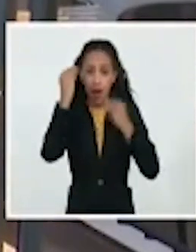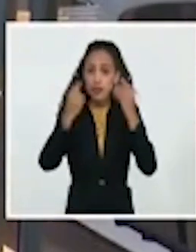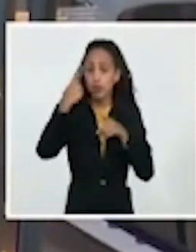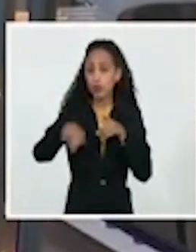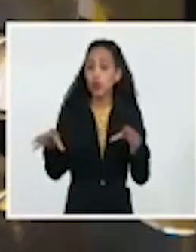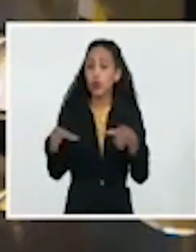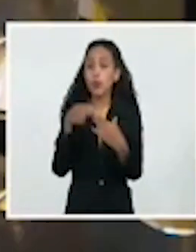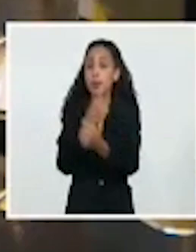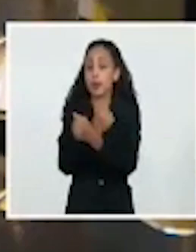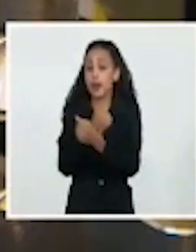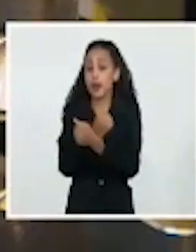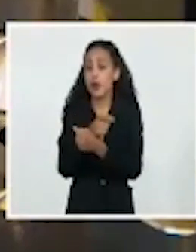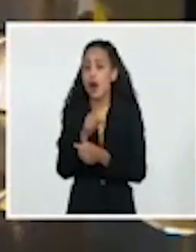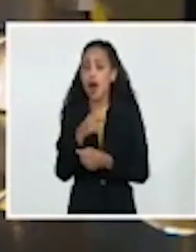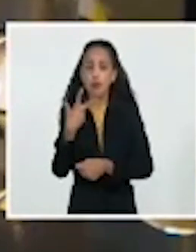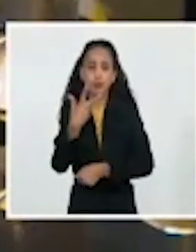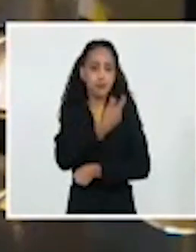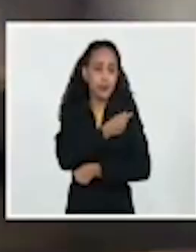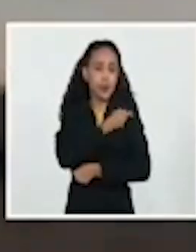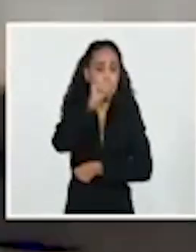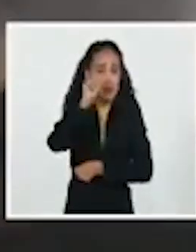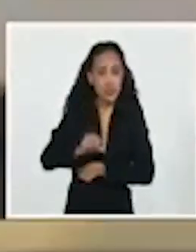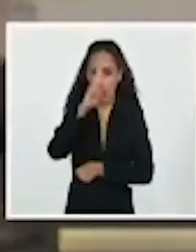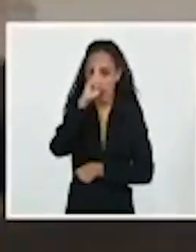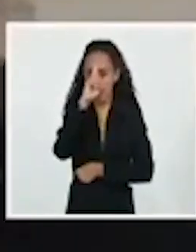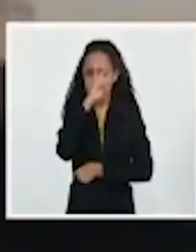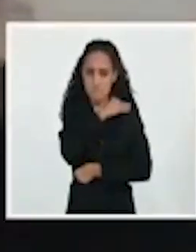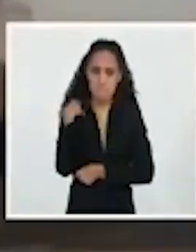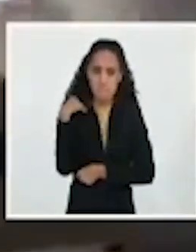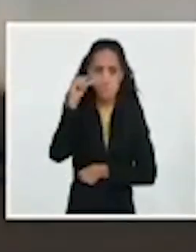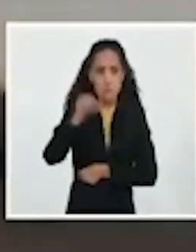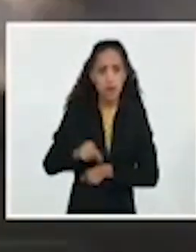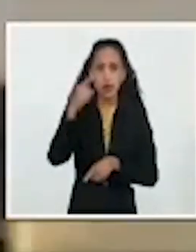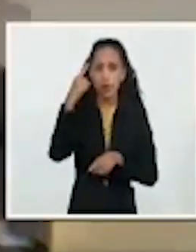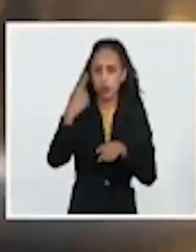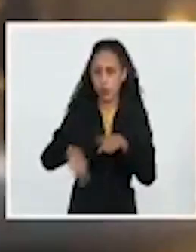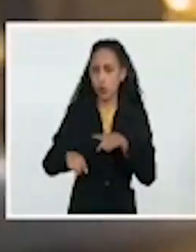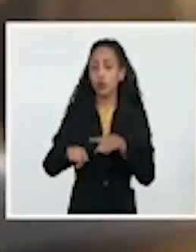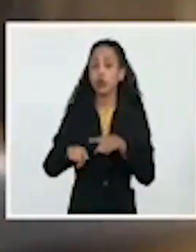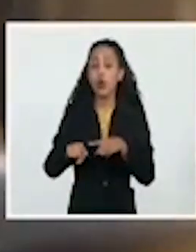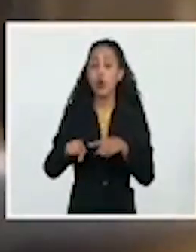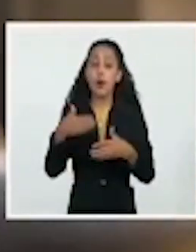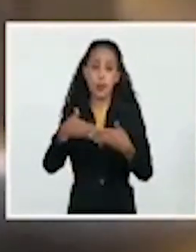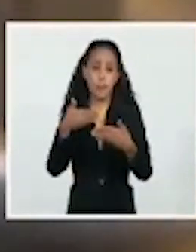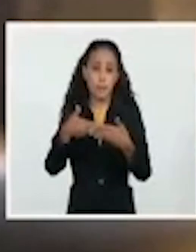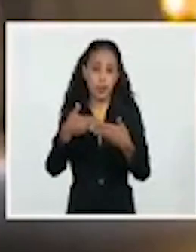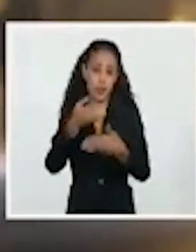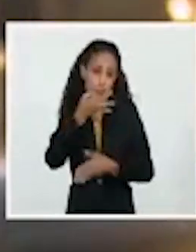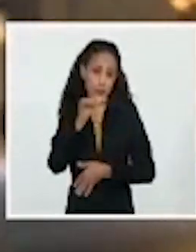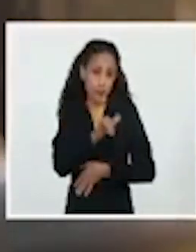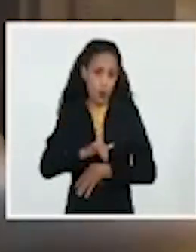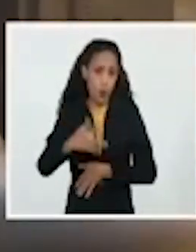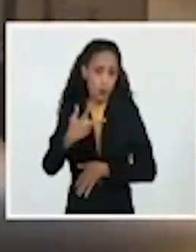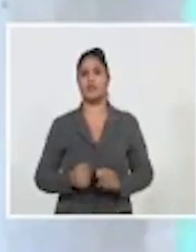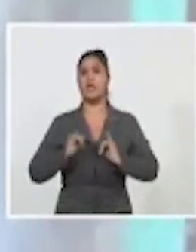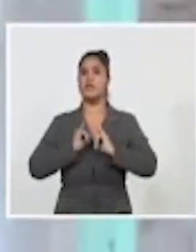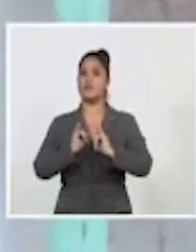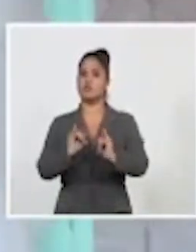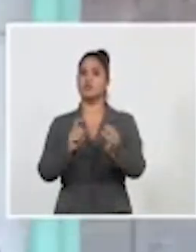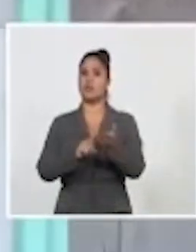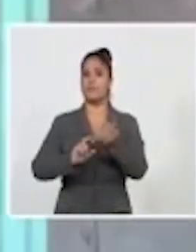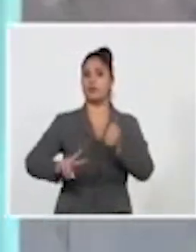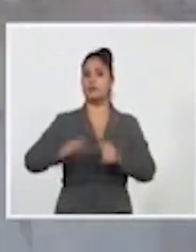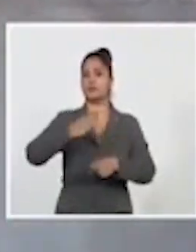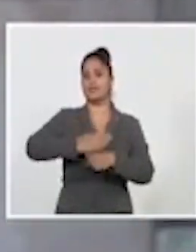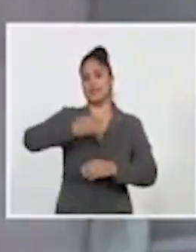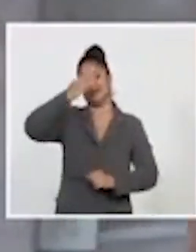the evaluation and authorization of the Cuban Center to Control State of Medicine, Equipment and Medical Devices, so as to